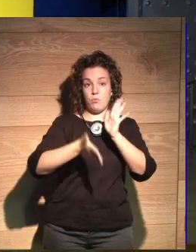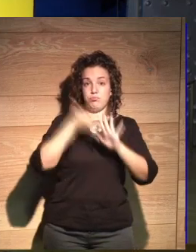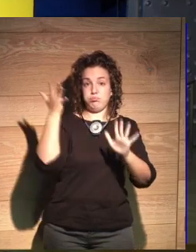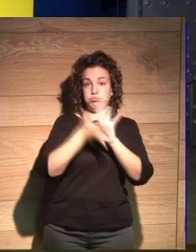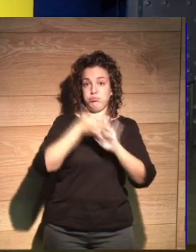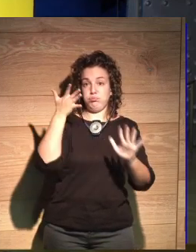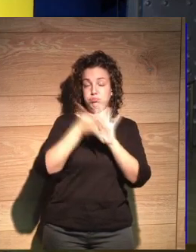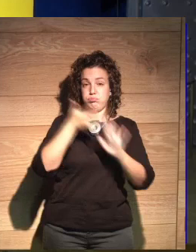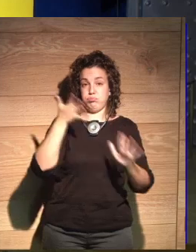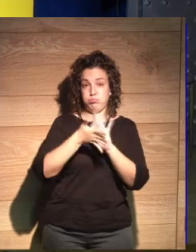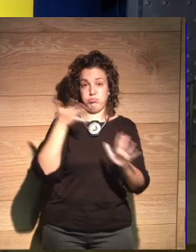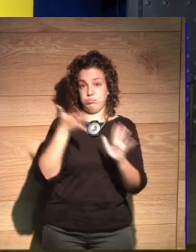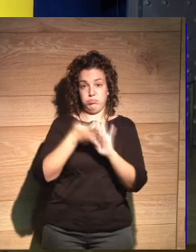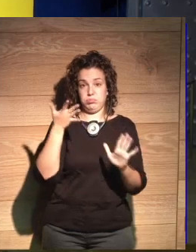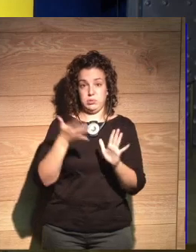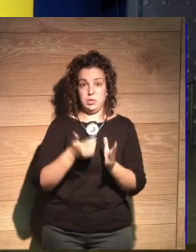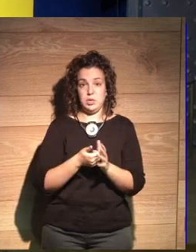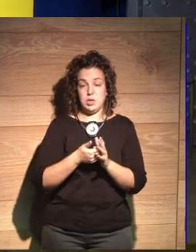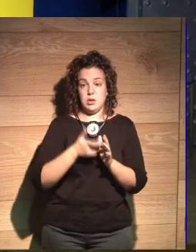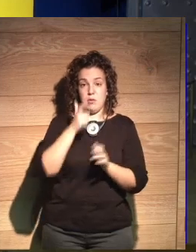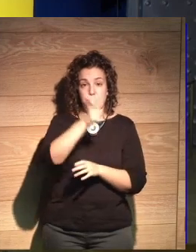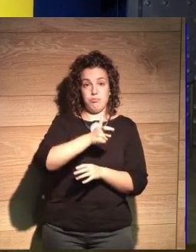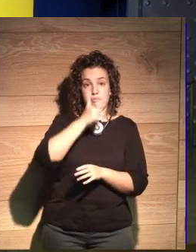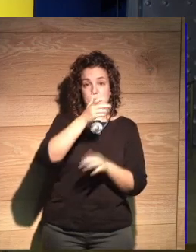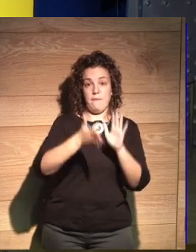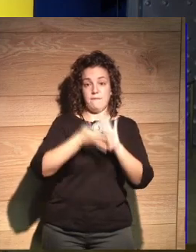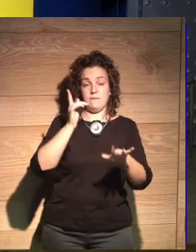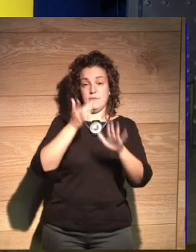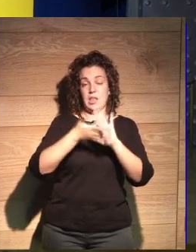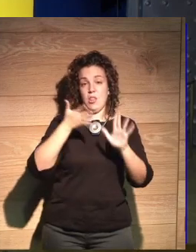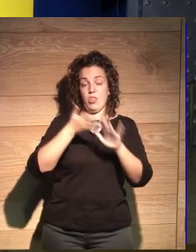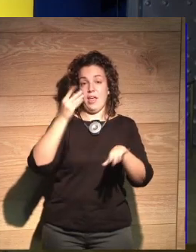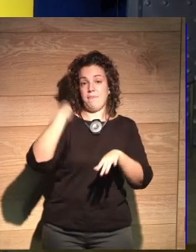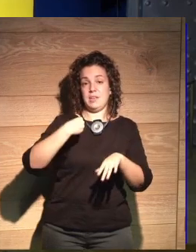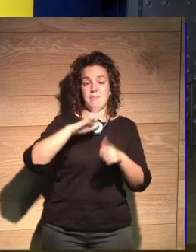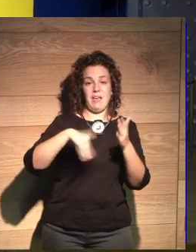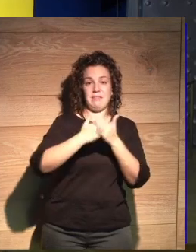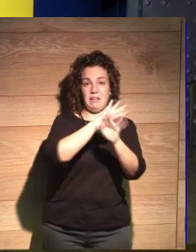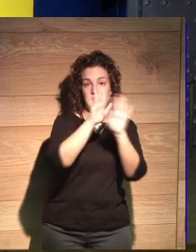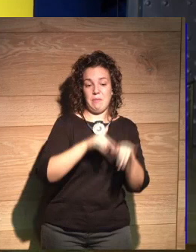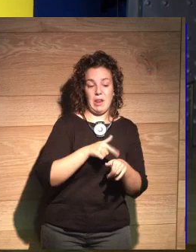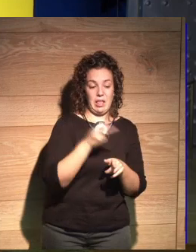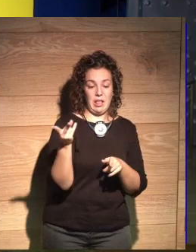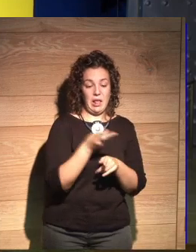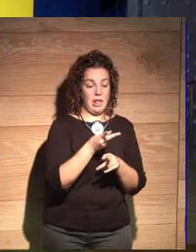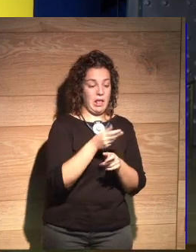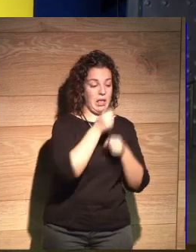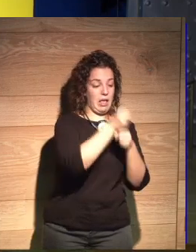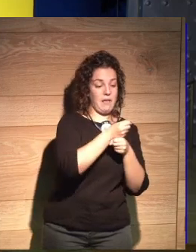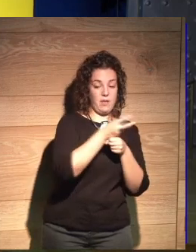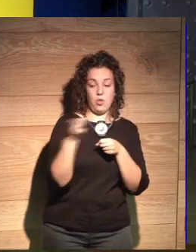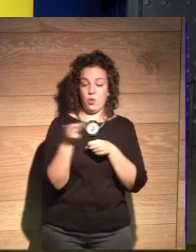world horse race between the horse of destruction and the horse of hope of solving problems, this is